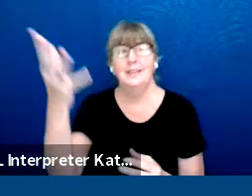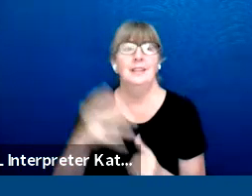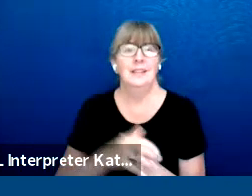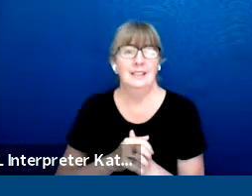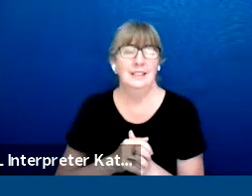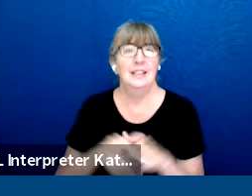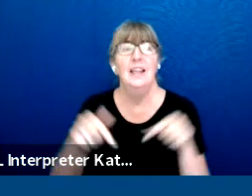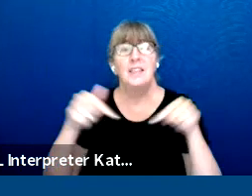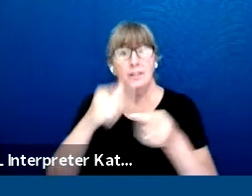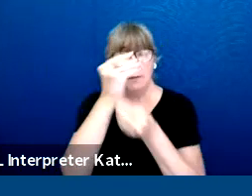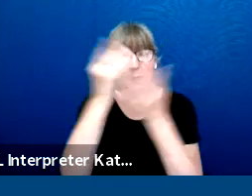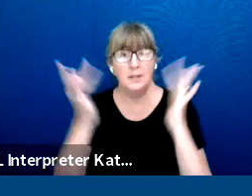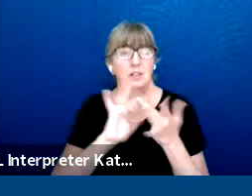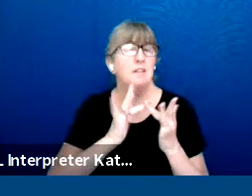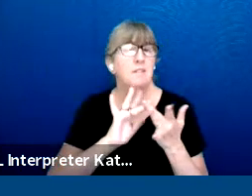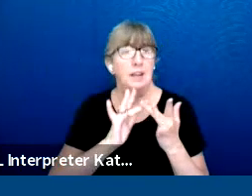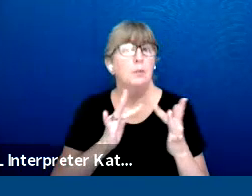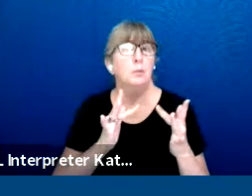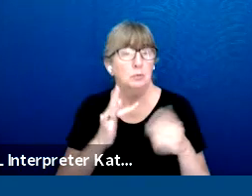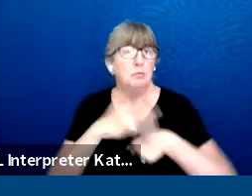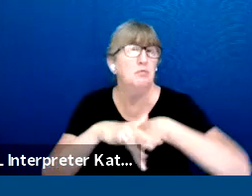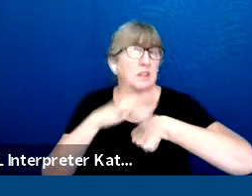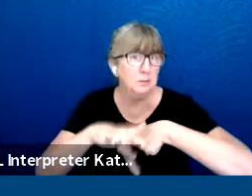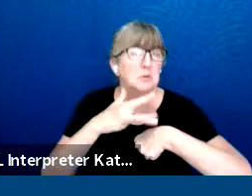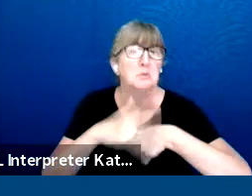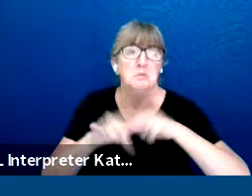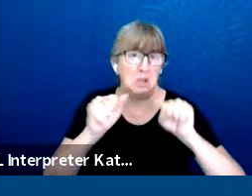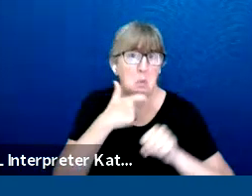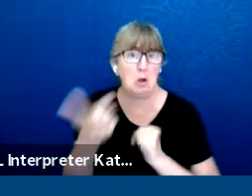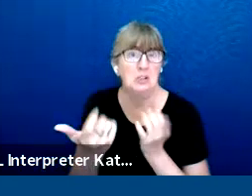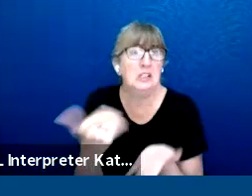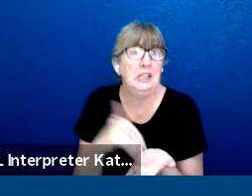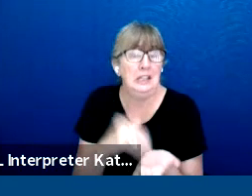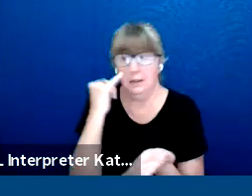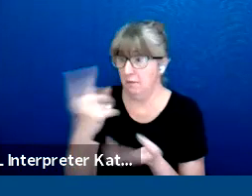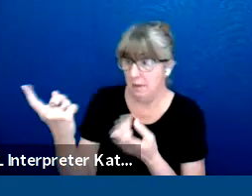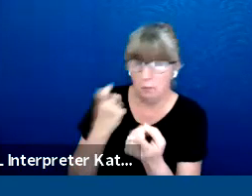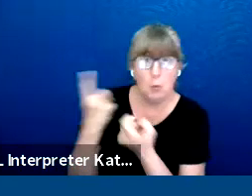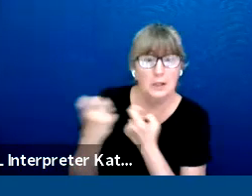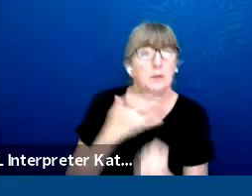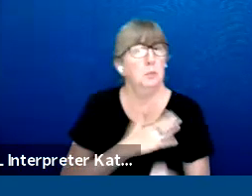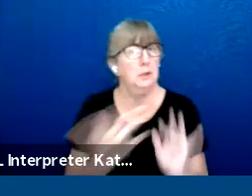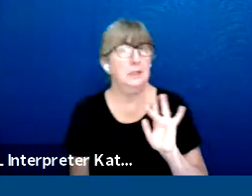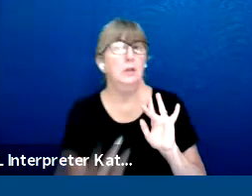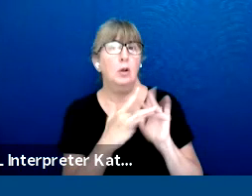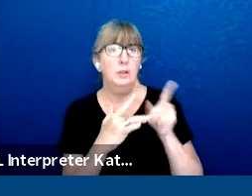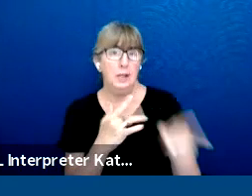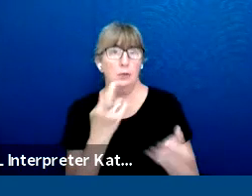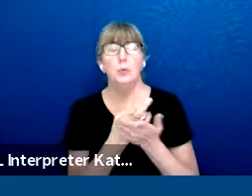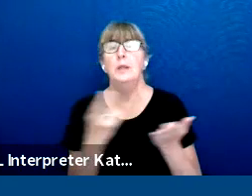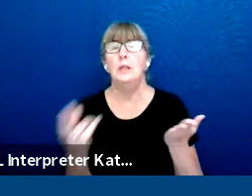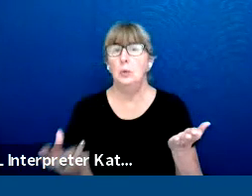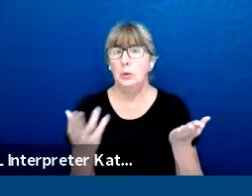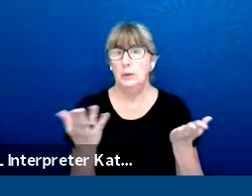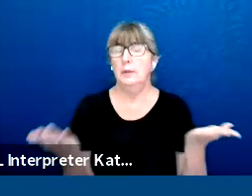available online for anybody to watch after tonight. And if they have any questions, please contact the resources that are being